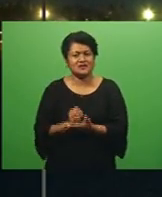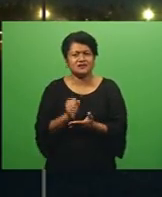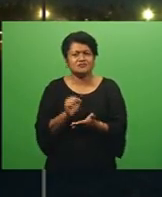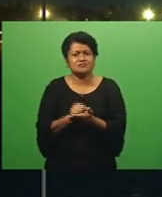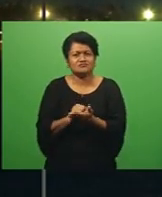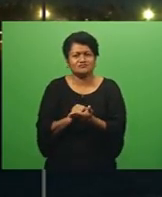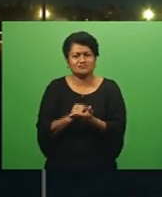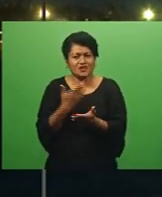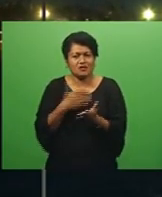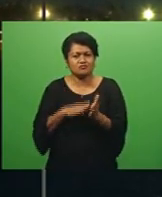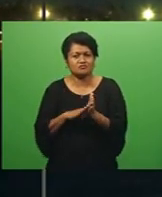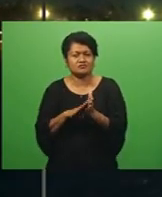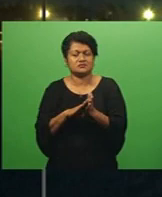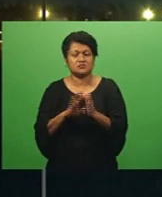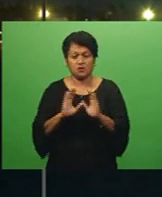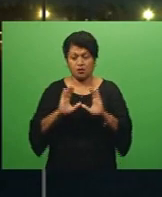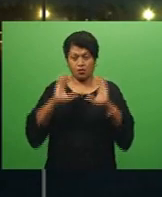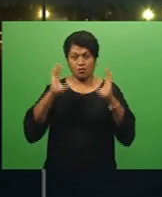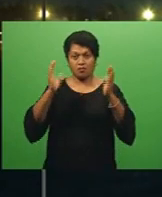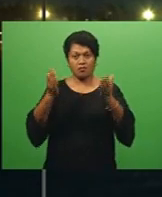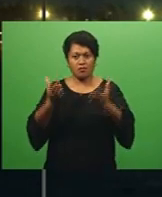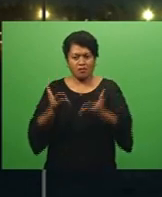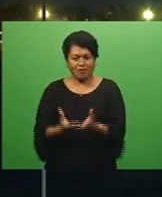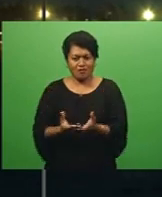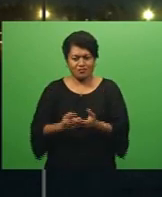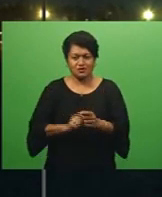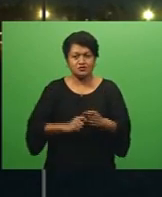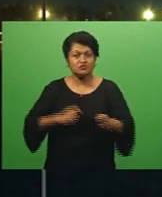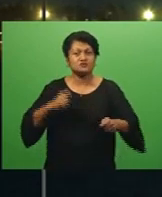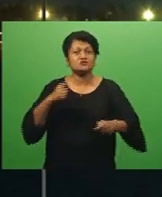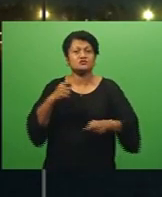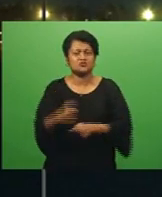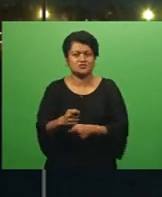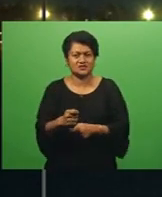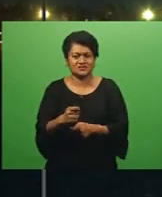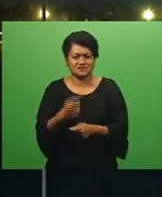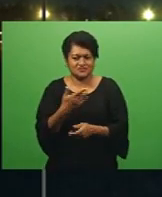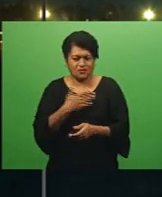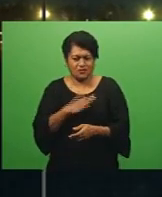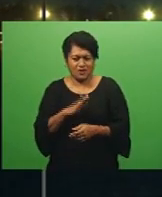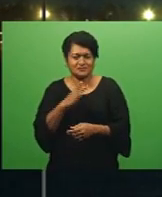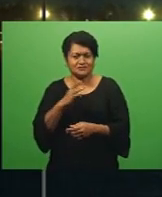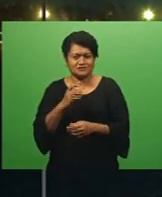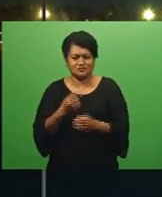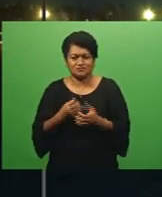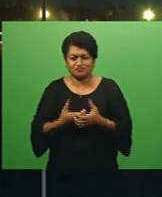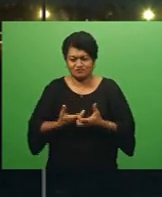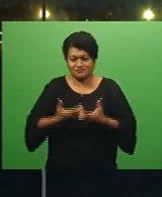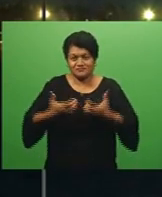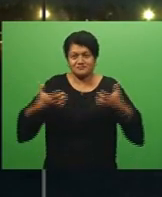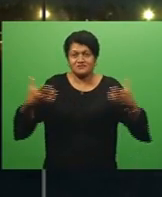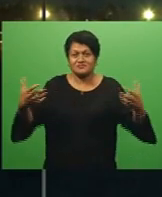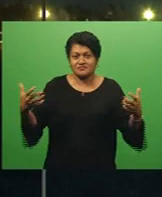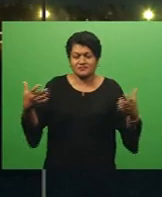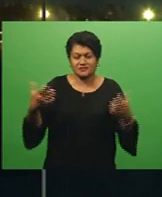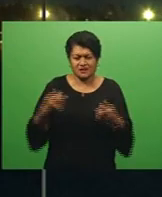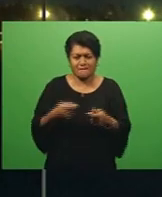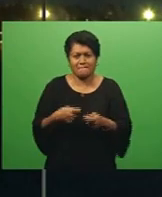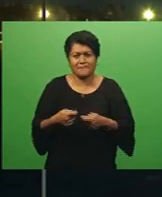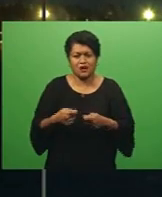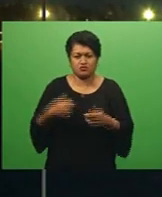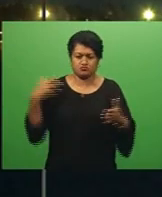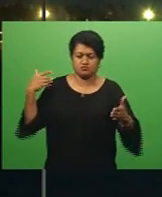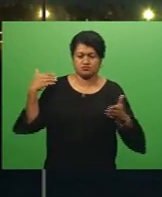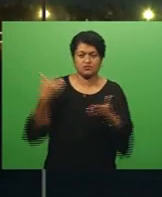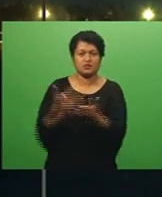the Fiji 50 Global Trade Expo, they are now becoming country-specific and will be expanding their focus to markets throughout the year.